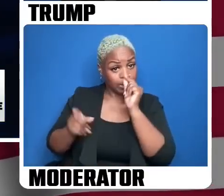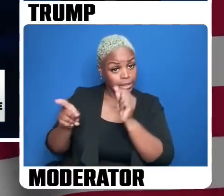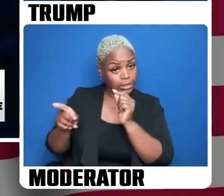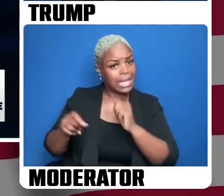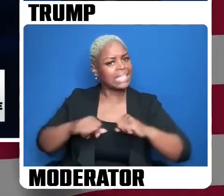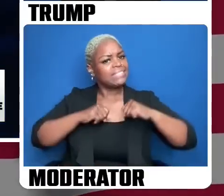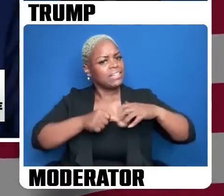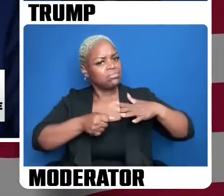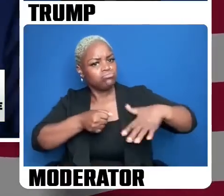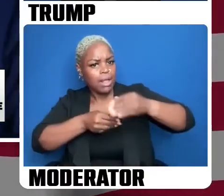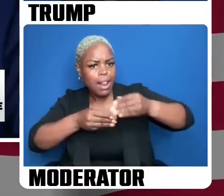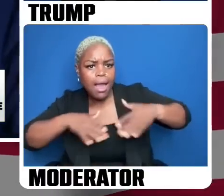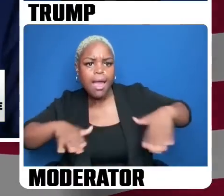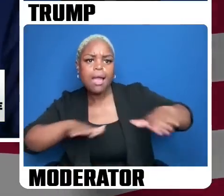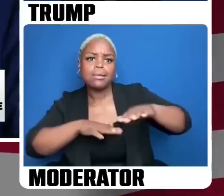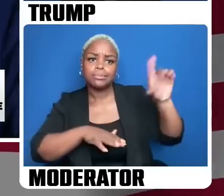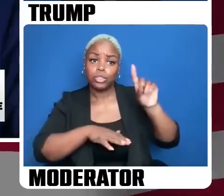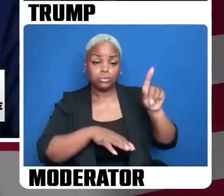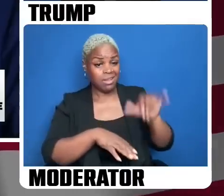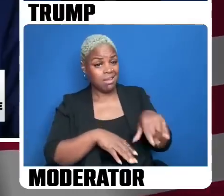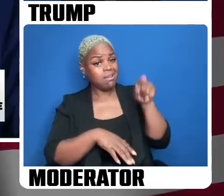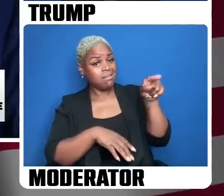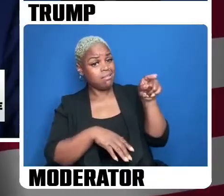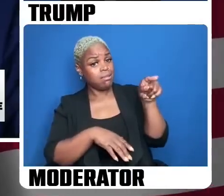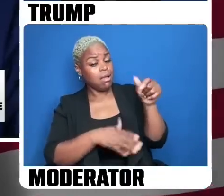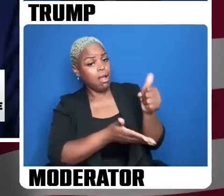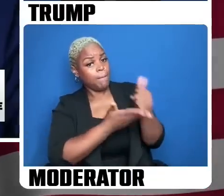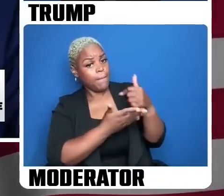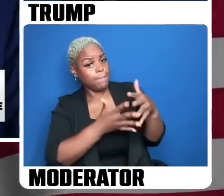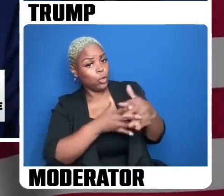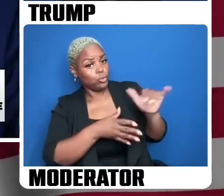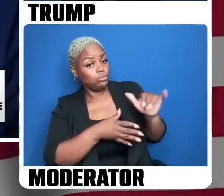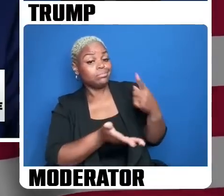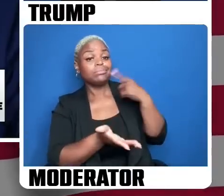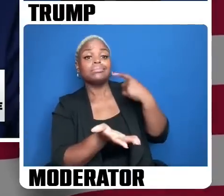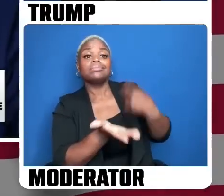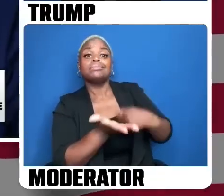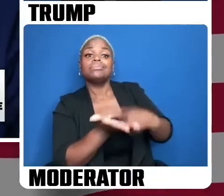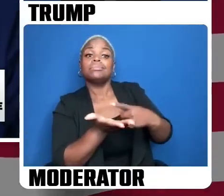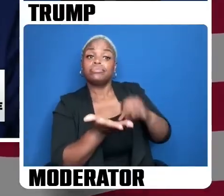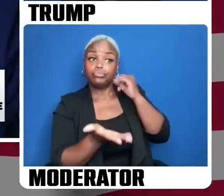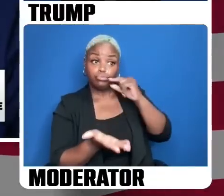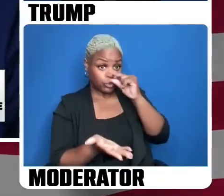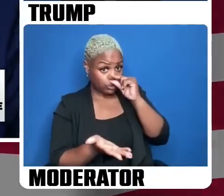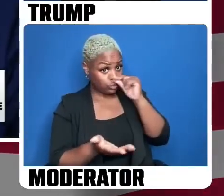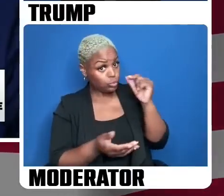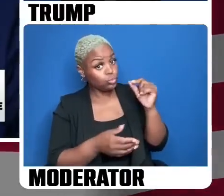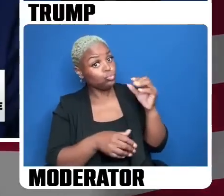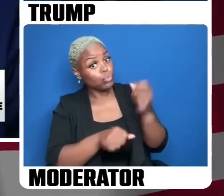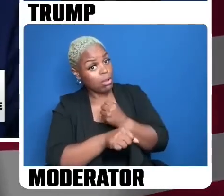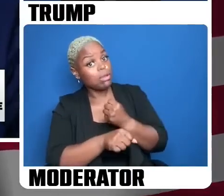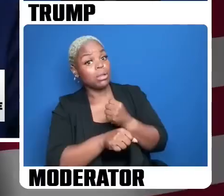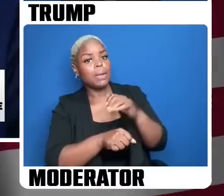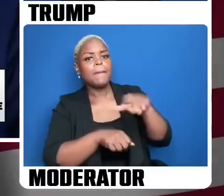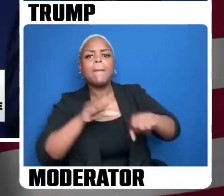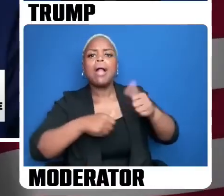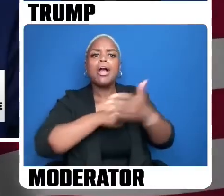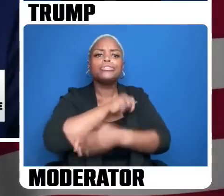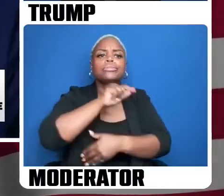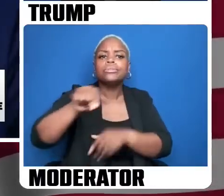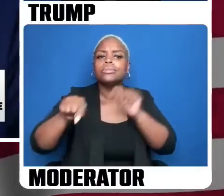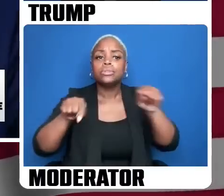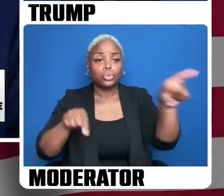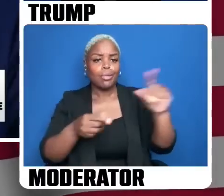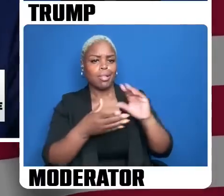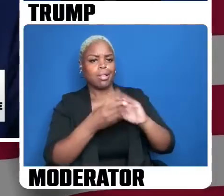interest to do so, arguing that if Putin wins, he may be emboldened to move even further into other countries. You have said you would solve this war in 24